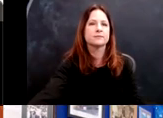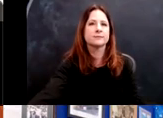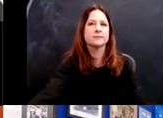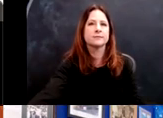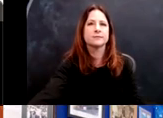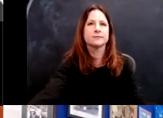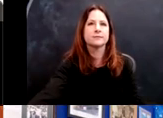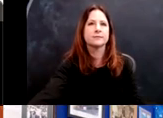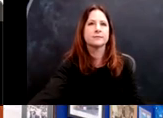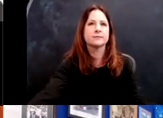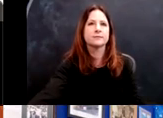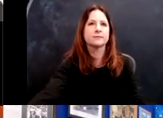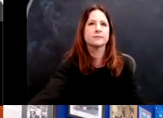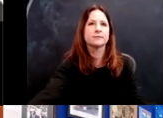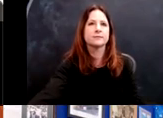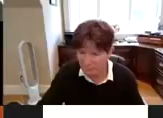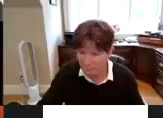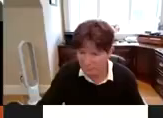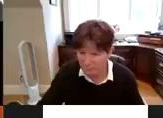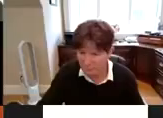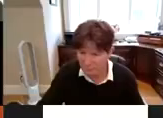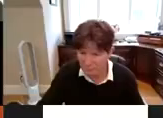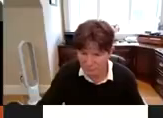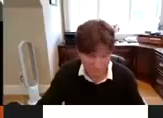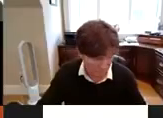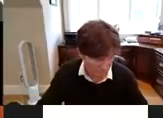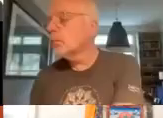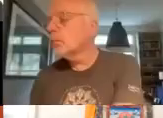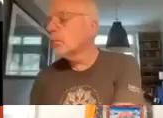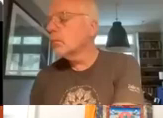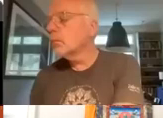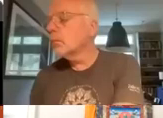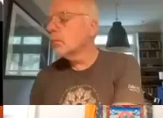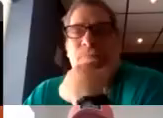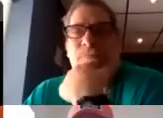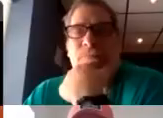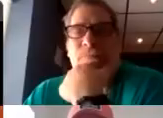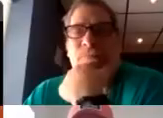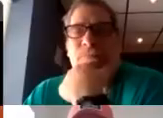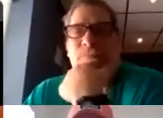her? I know it takes a little while to scroll through it. I'll just have to find her.